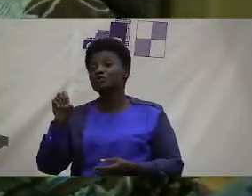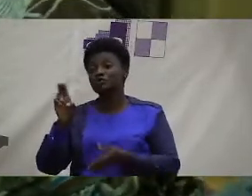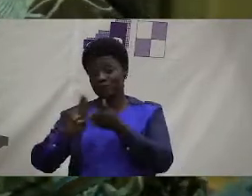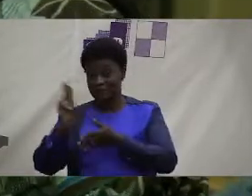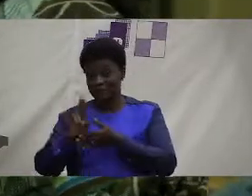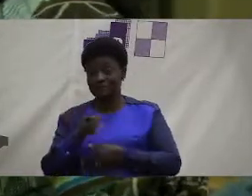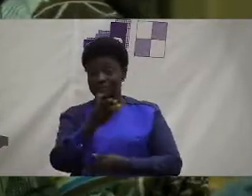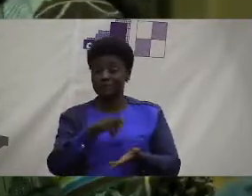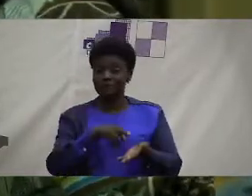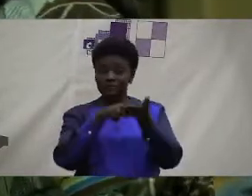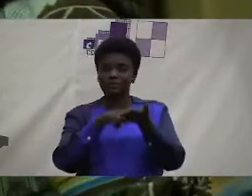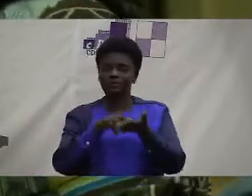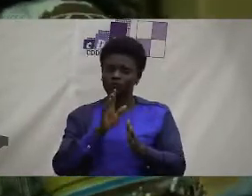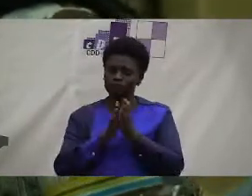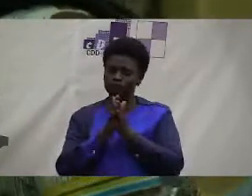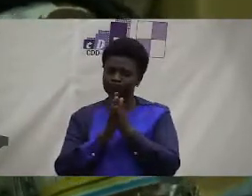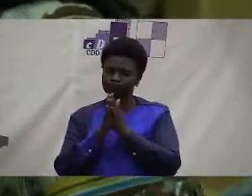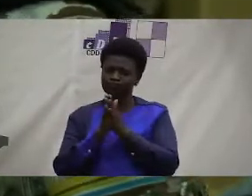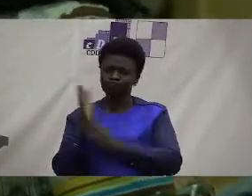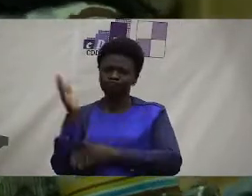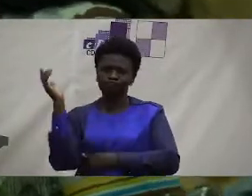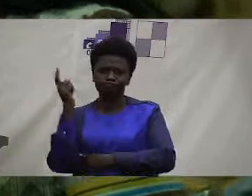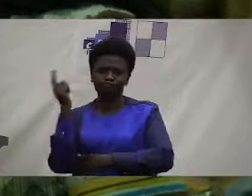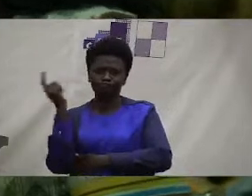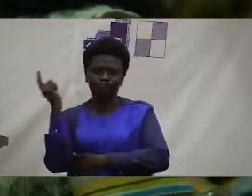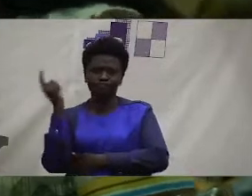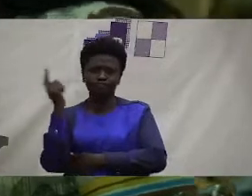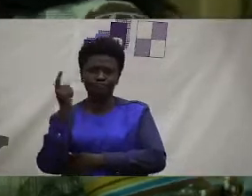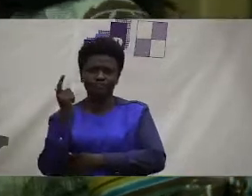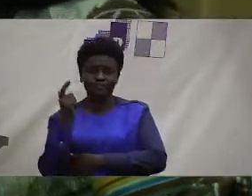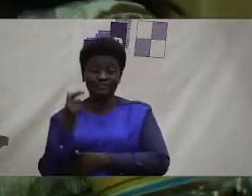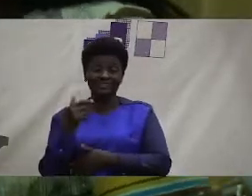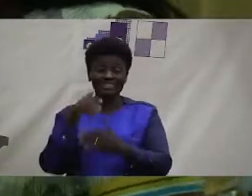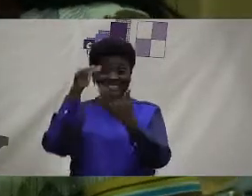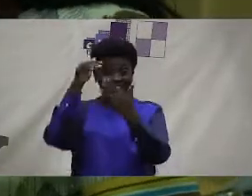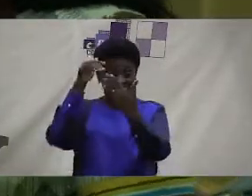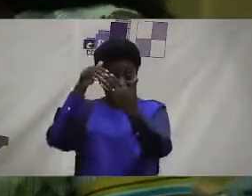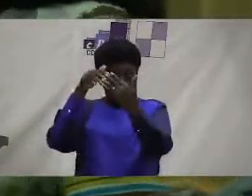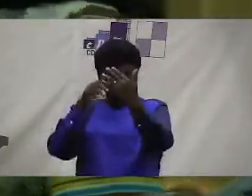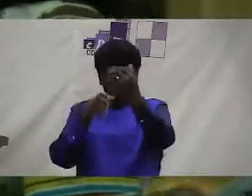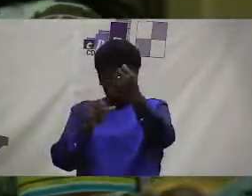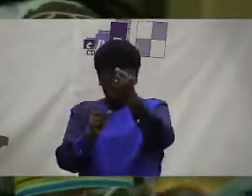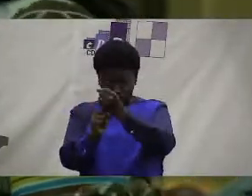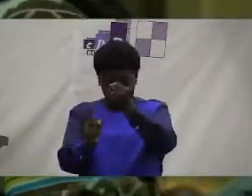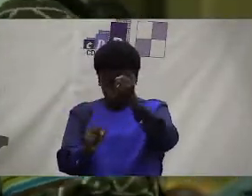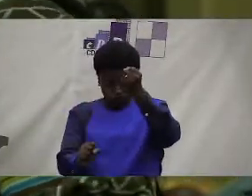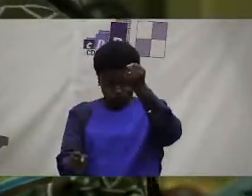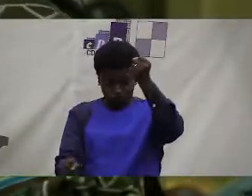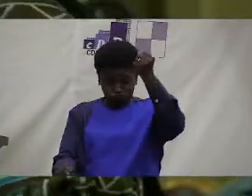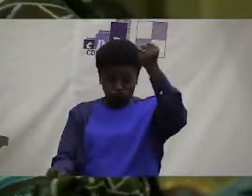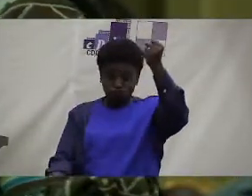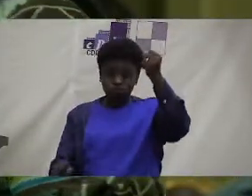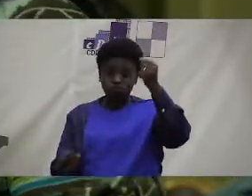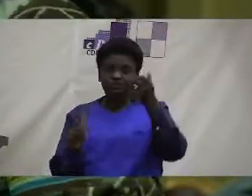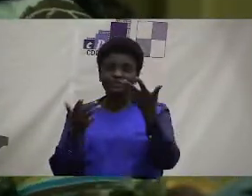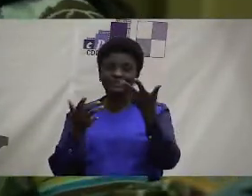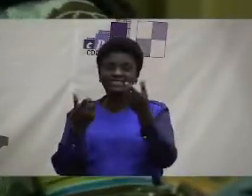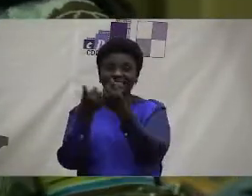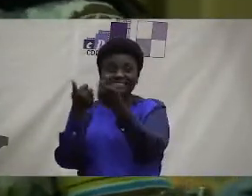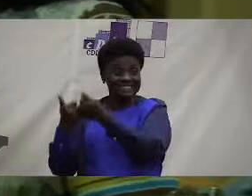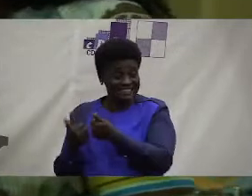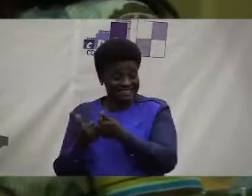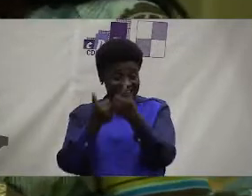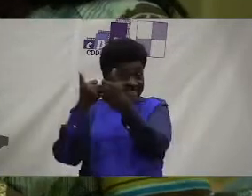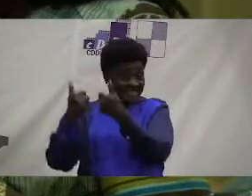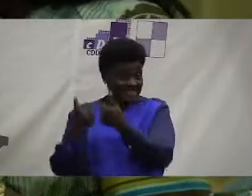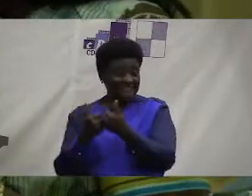Interesting lecture. And the list, tall list of challenges that we are